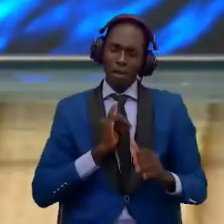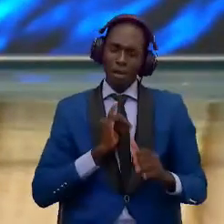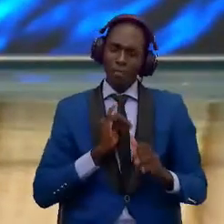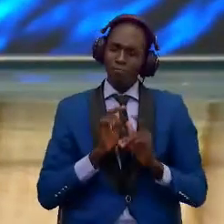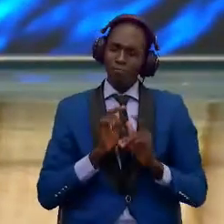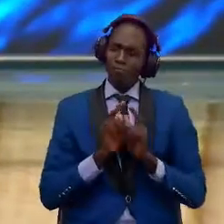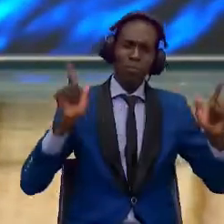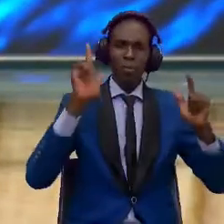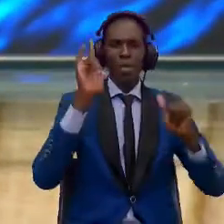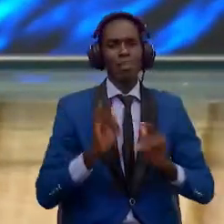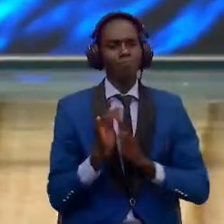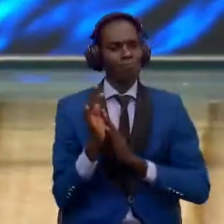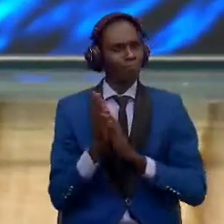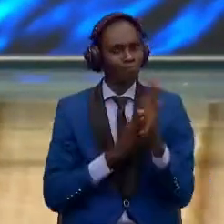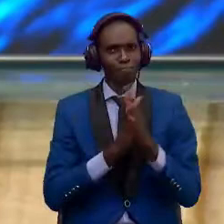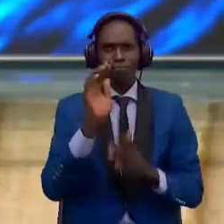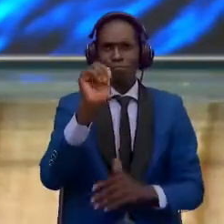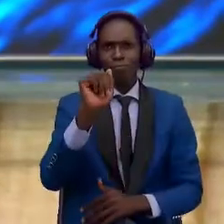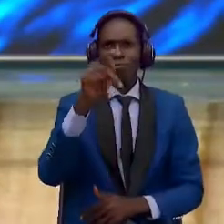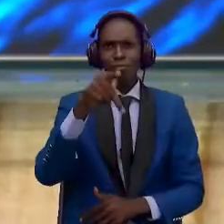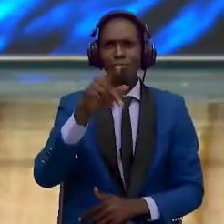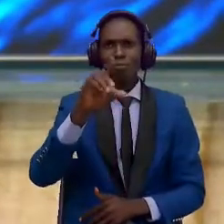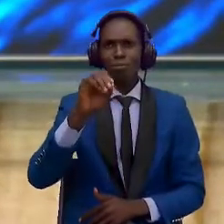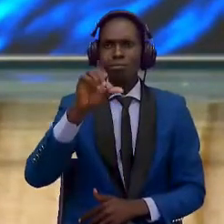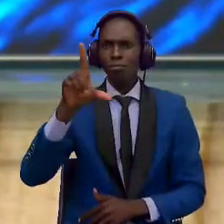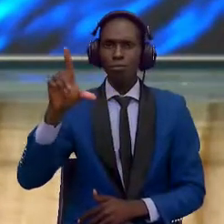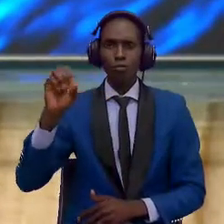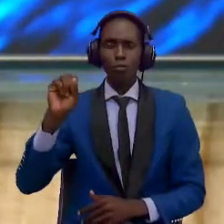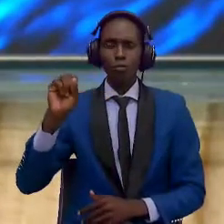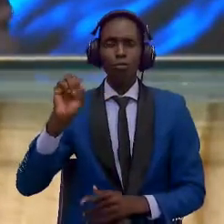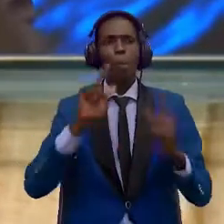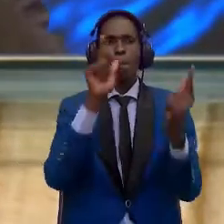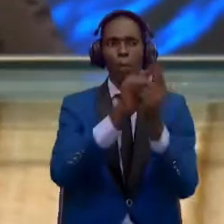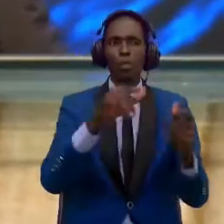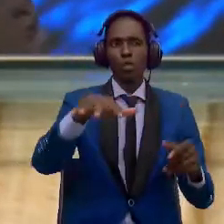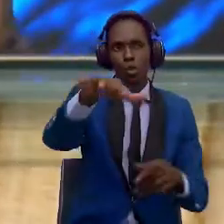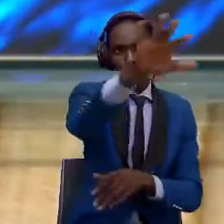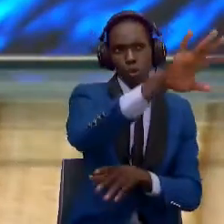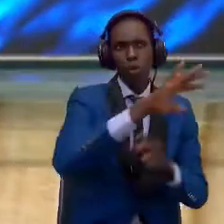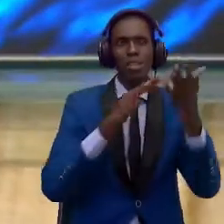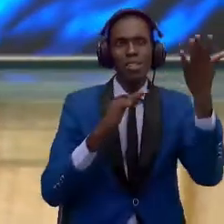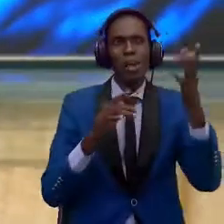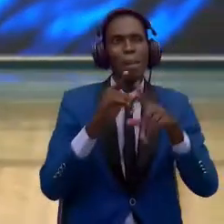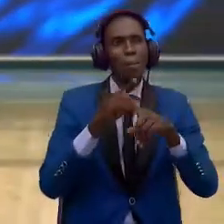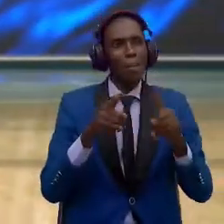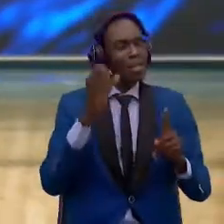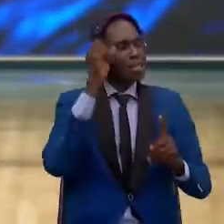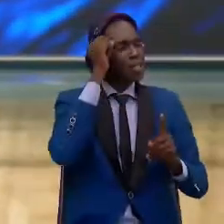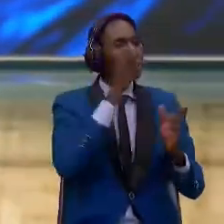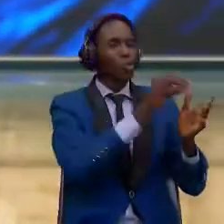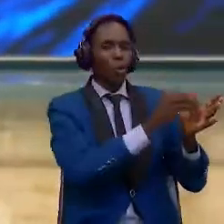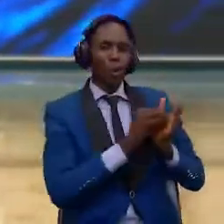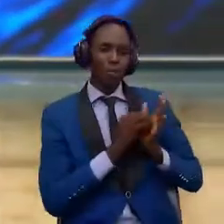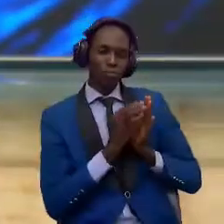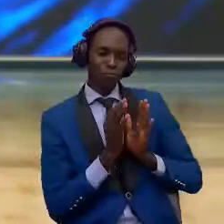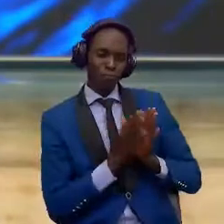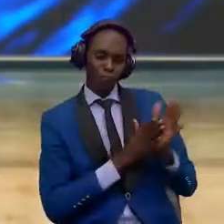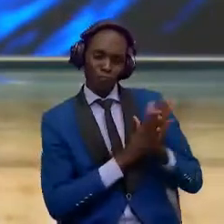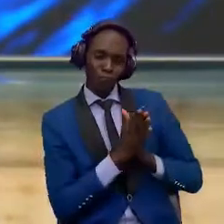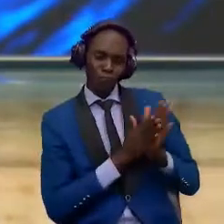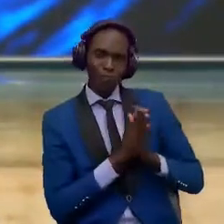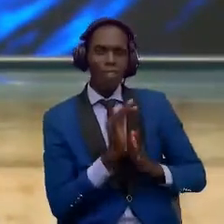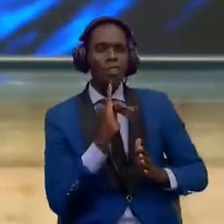to come unto you with the brethren, but his will was not at all